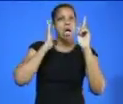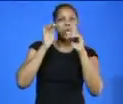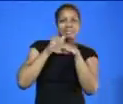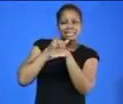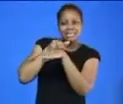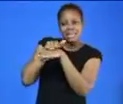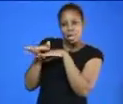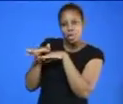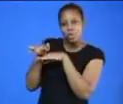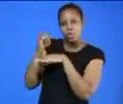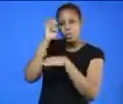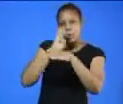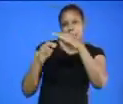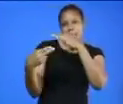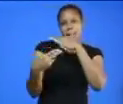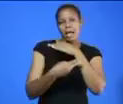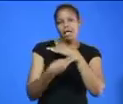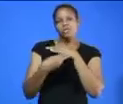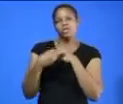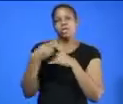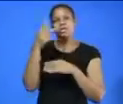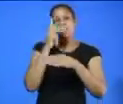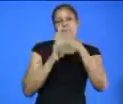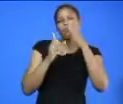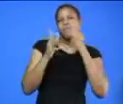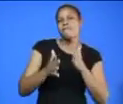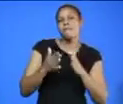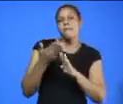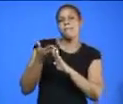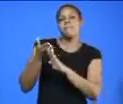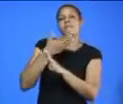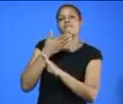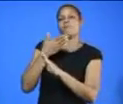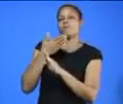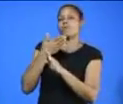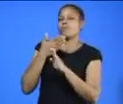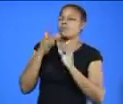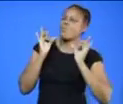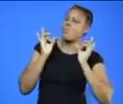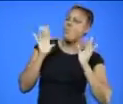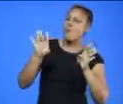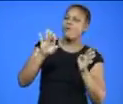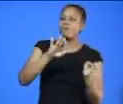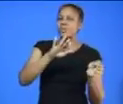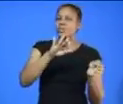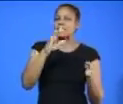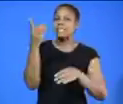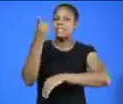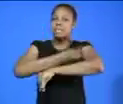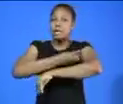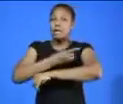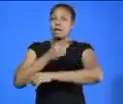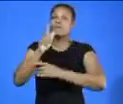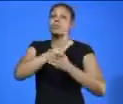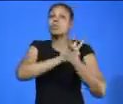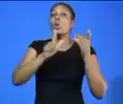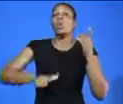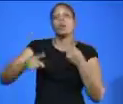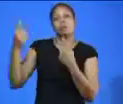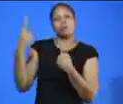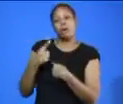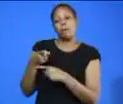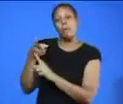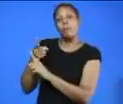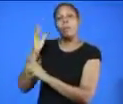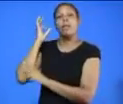prophet before the great and dreadful day of the Lord comes. He shall preach the